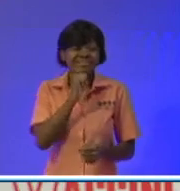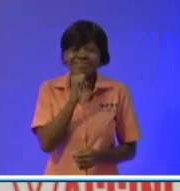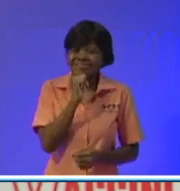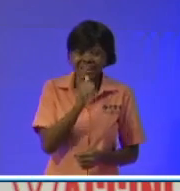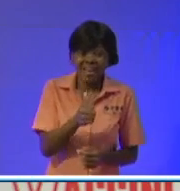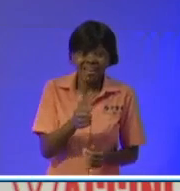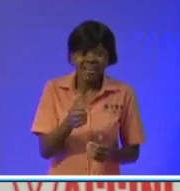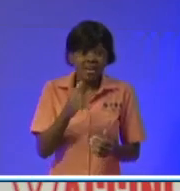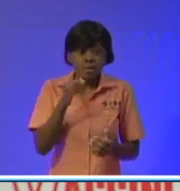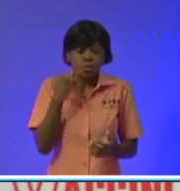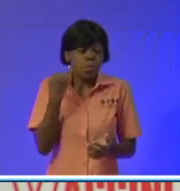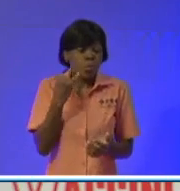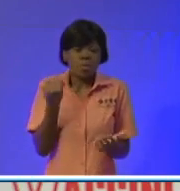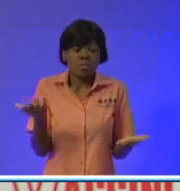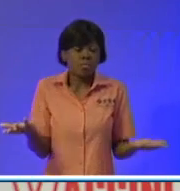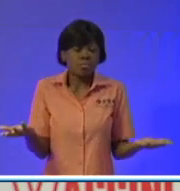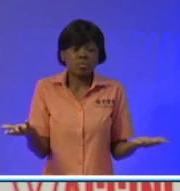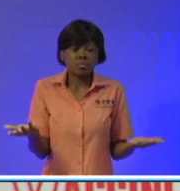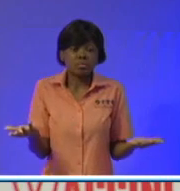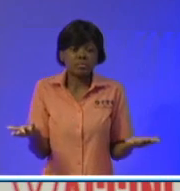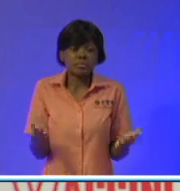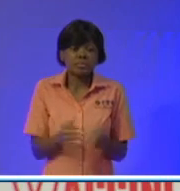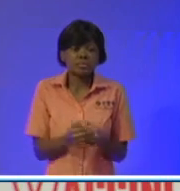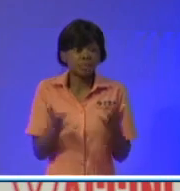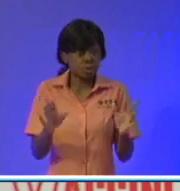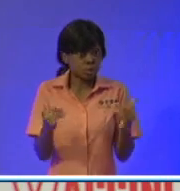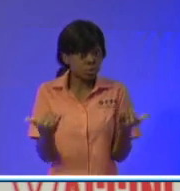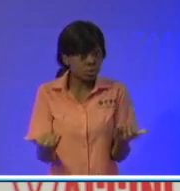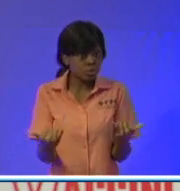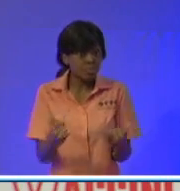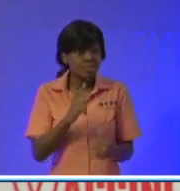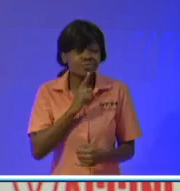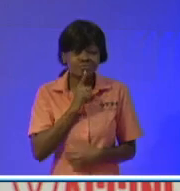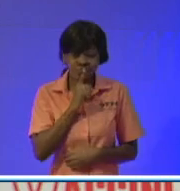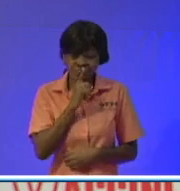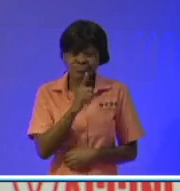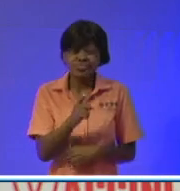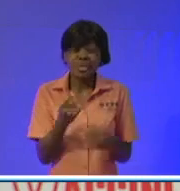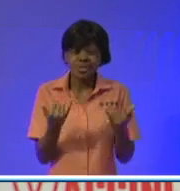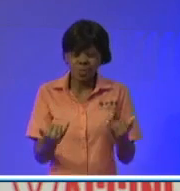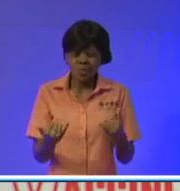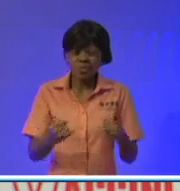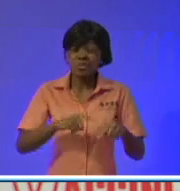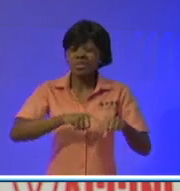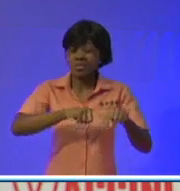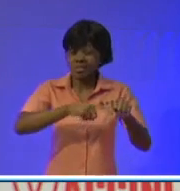yet. When Omicron was first